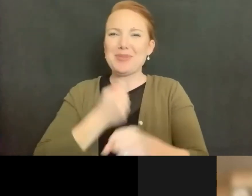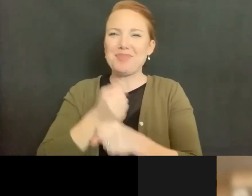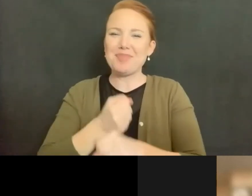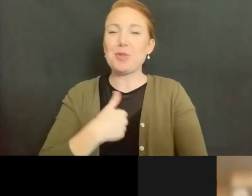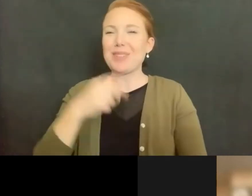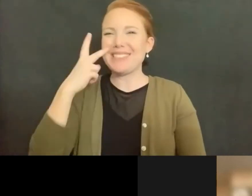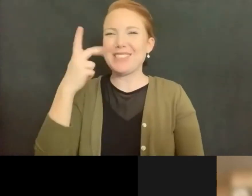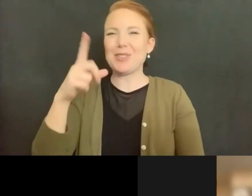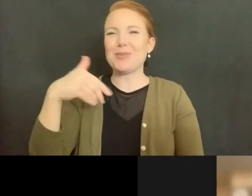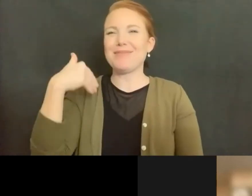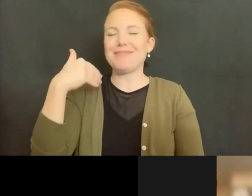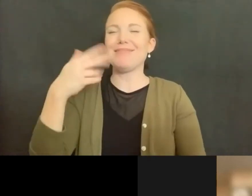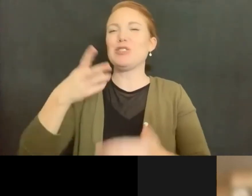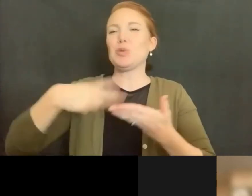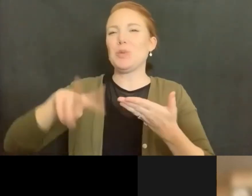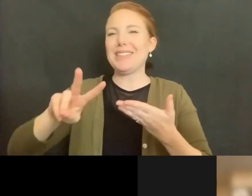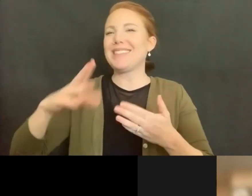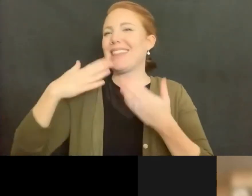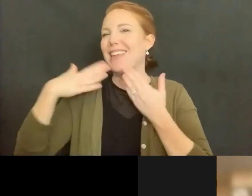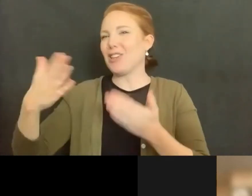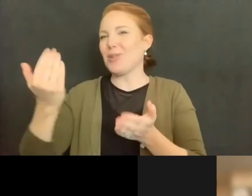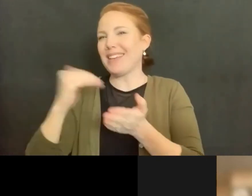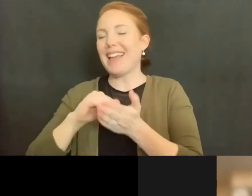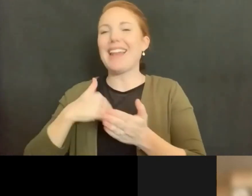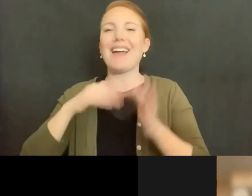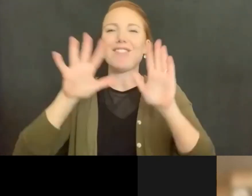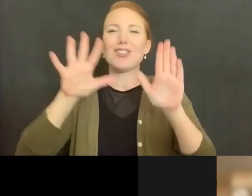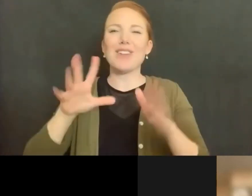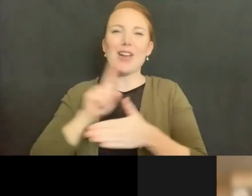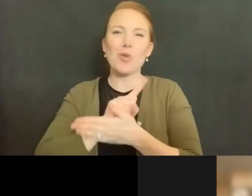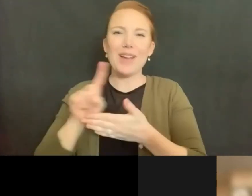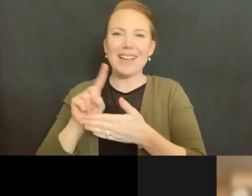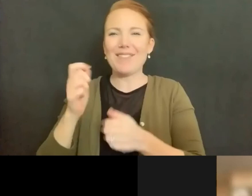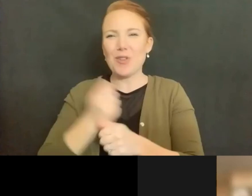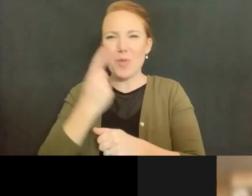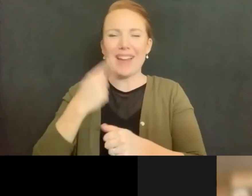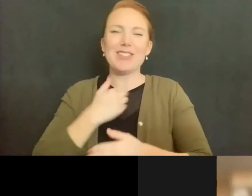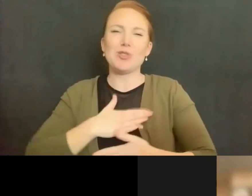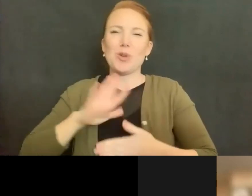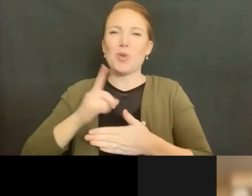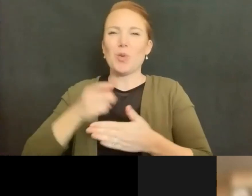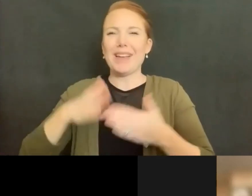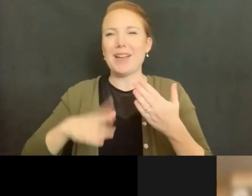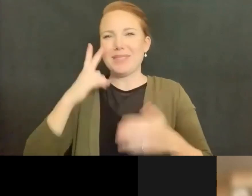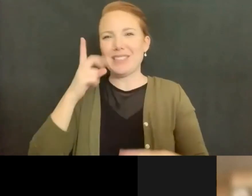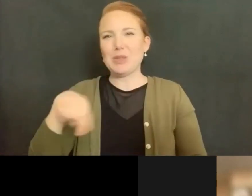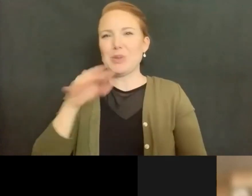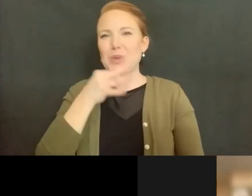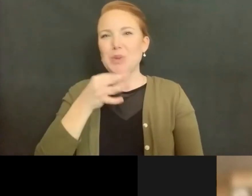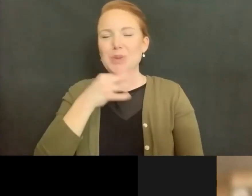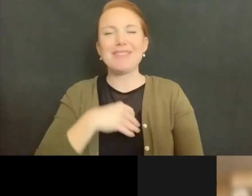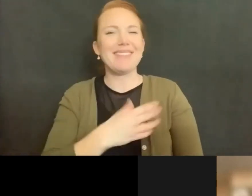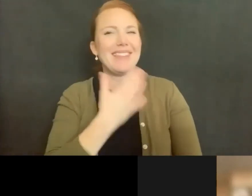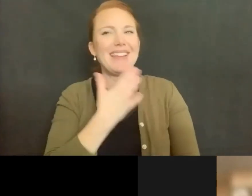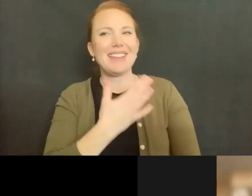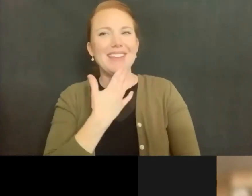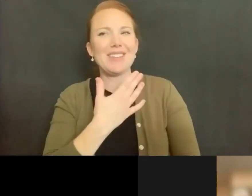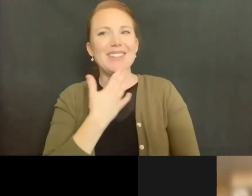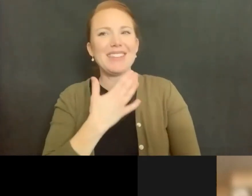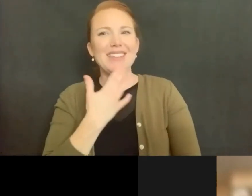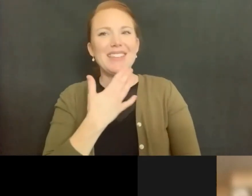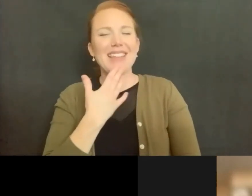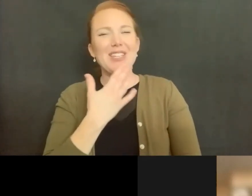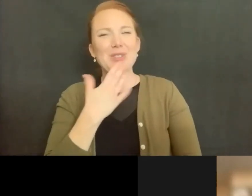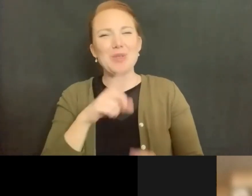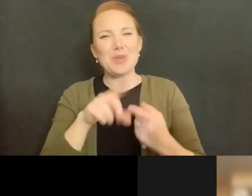see you then. Ms. Patel, thank you again. Have a great week, everybody, and a great weekend. We'll see you soon. Thank you. I want to say thank you to